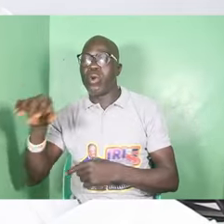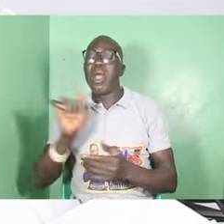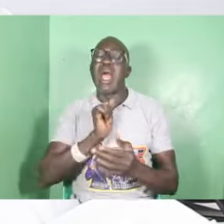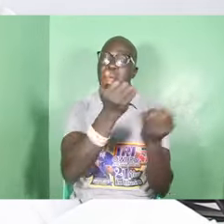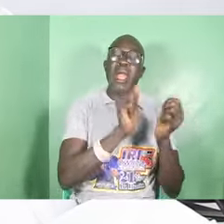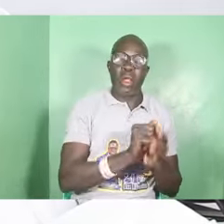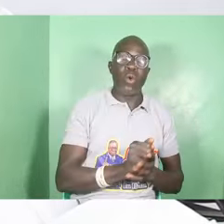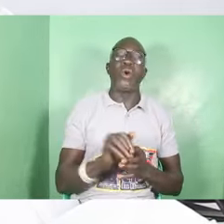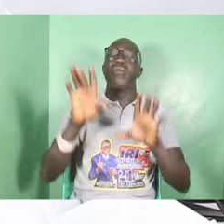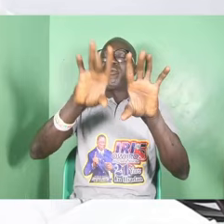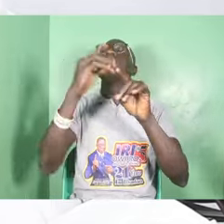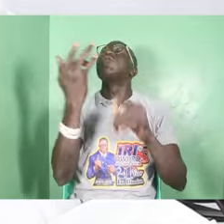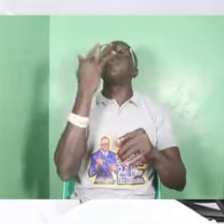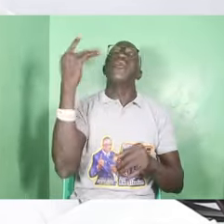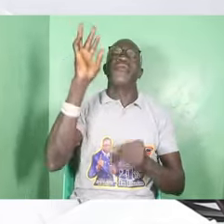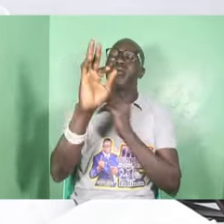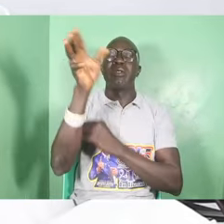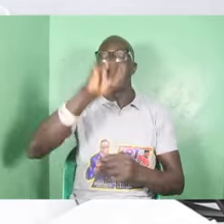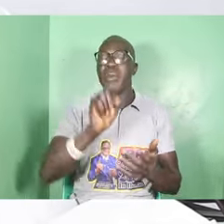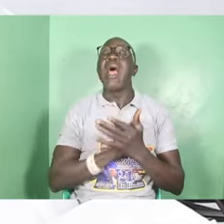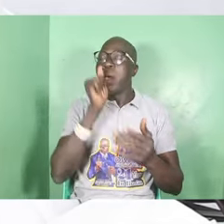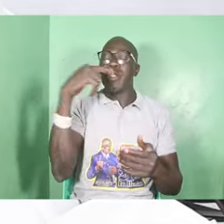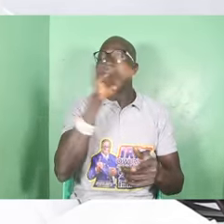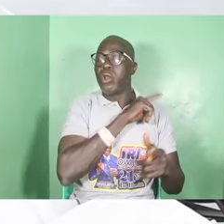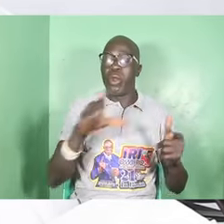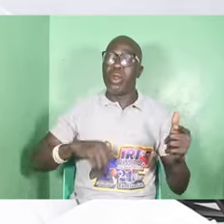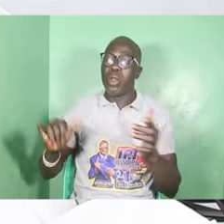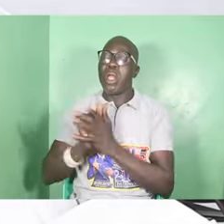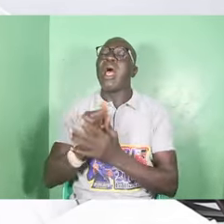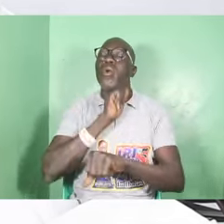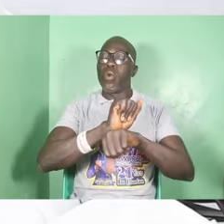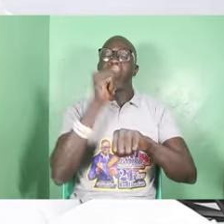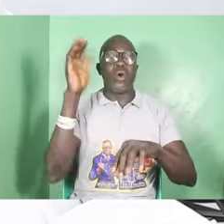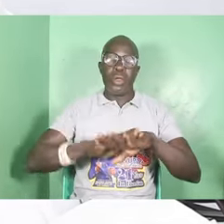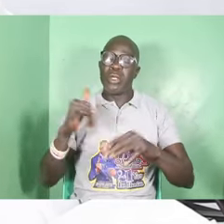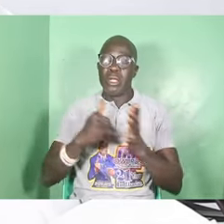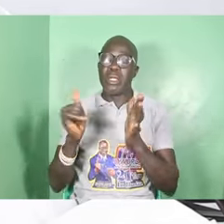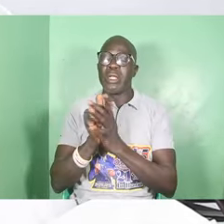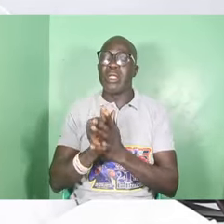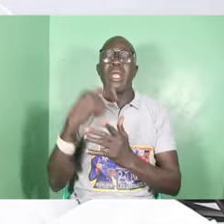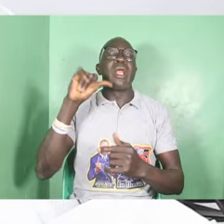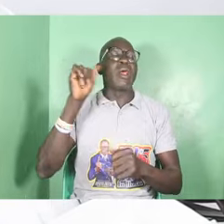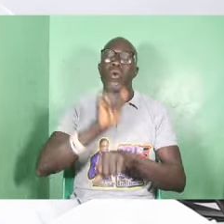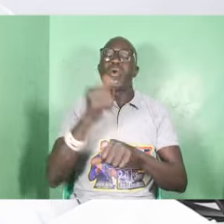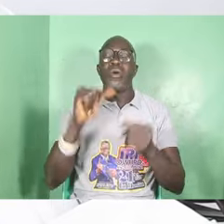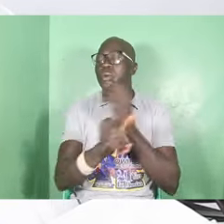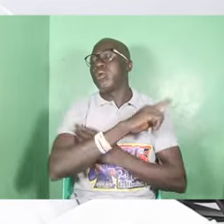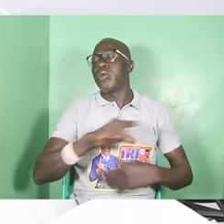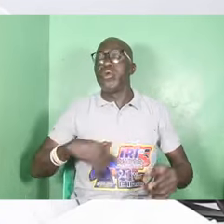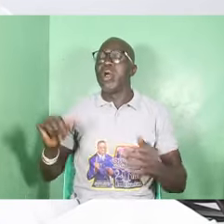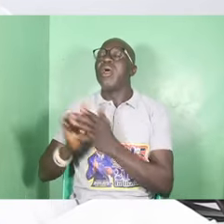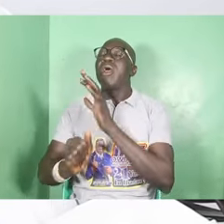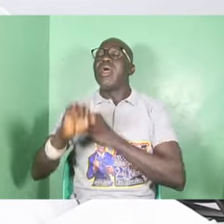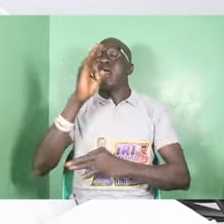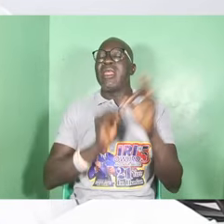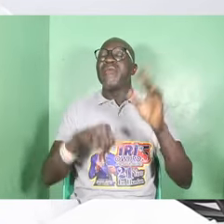other. Mo fe fi ran oju re. I want to see for favor for them. Emi ni Oluwa. I am the Lord. Mo de se lori e. And I work on it. Just get be Oluwa. And according to the word of God. Ba wa